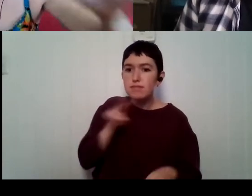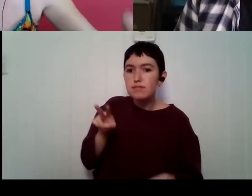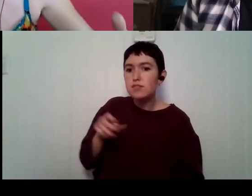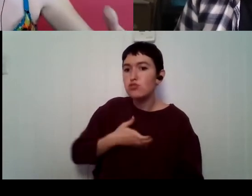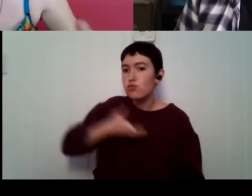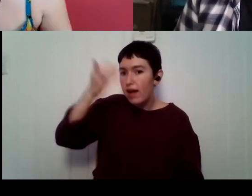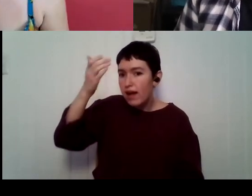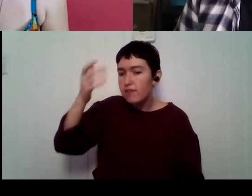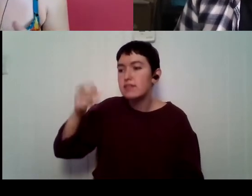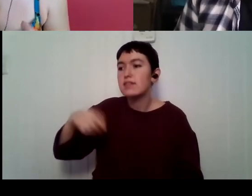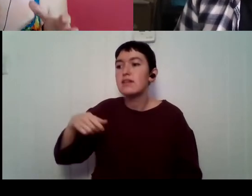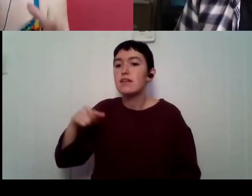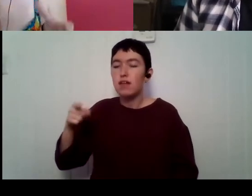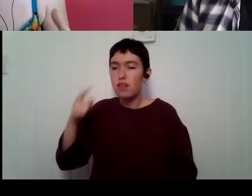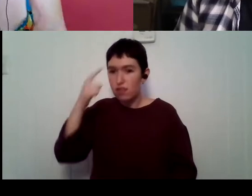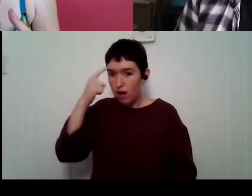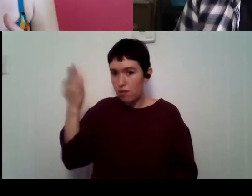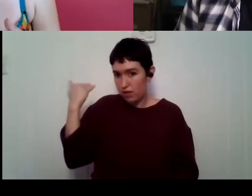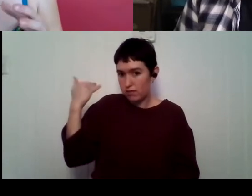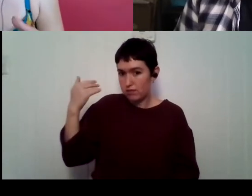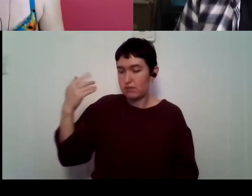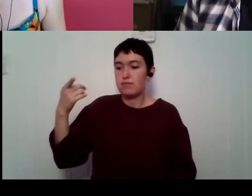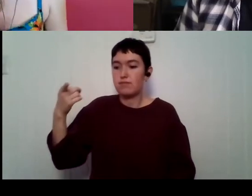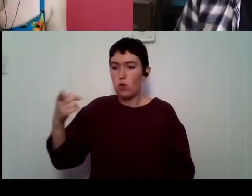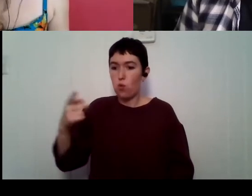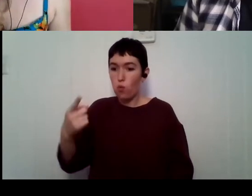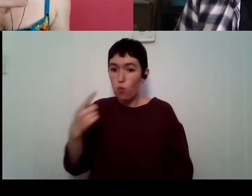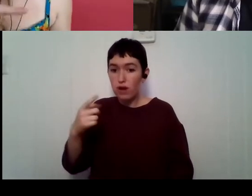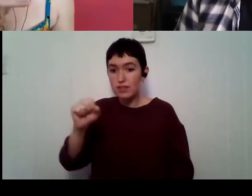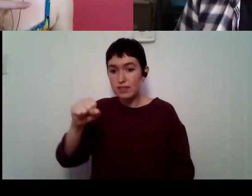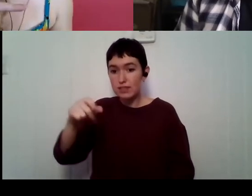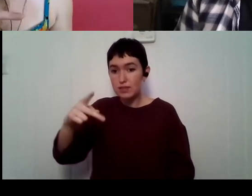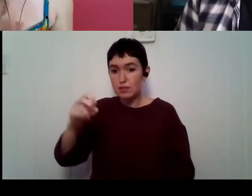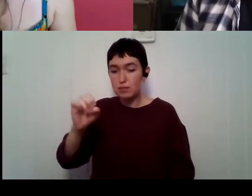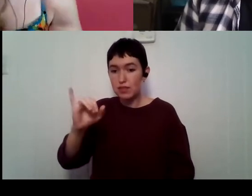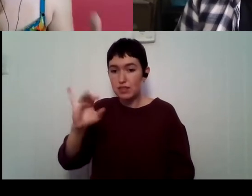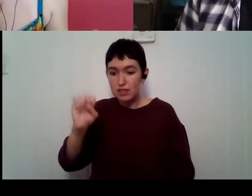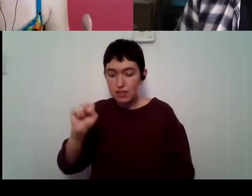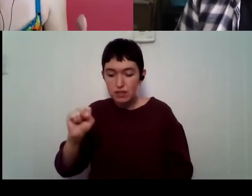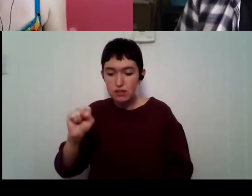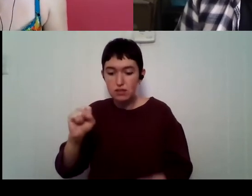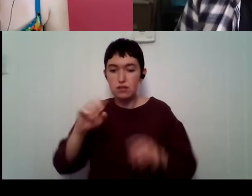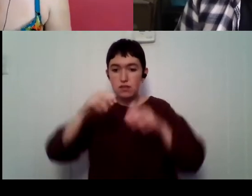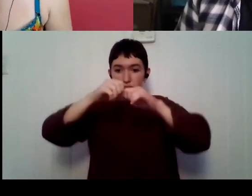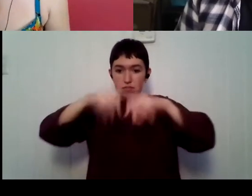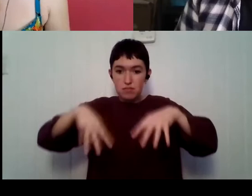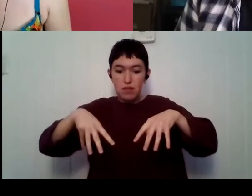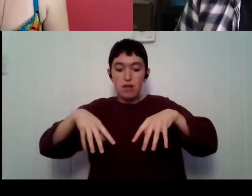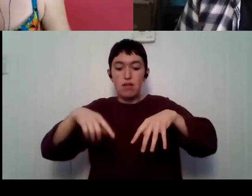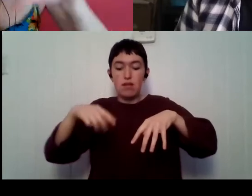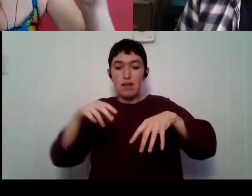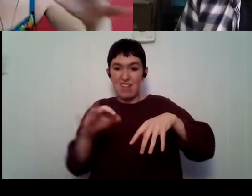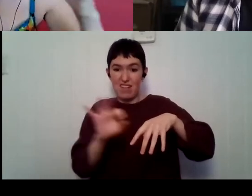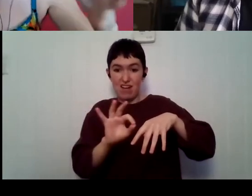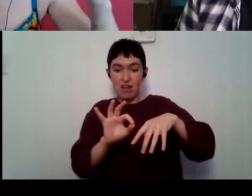and 9 subspecies. But when they did DNA analysis, they found there was 4 species and subspecies. So even to